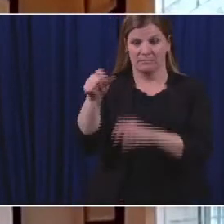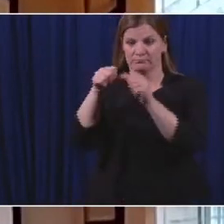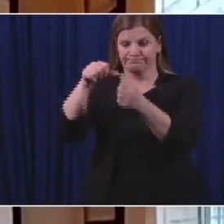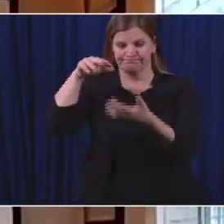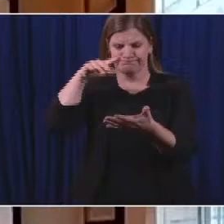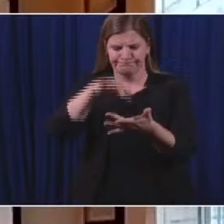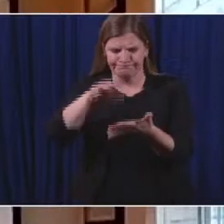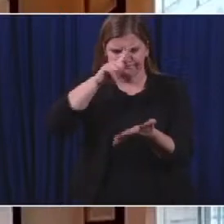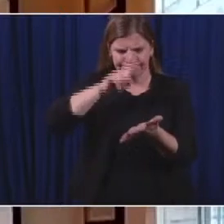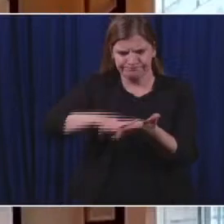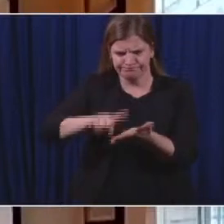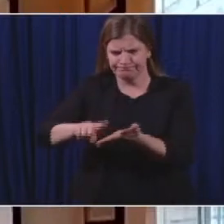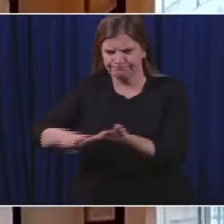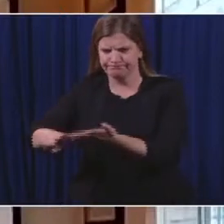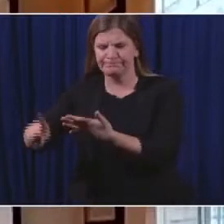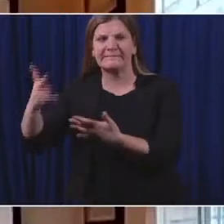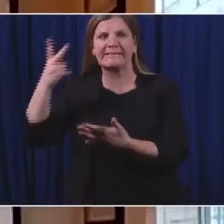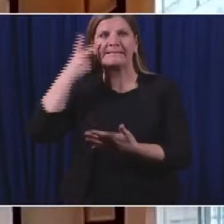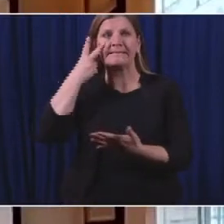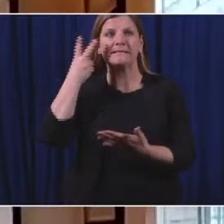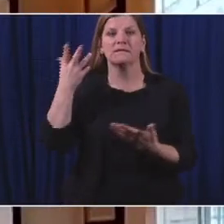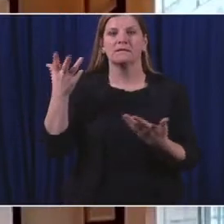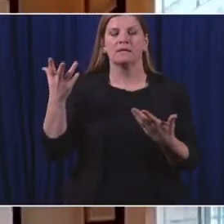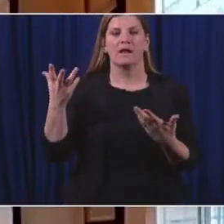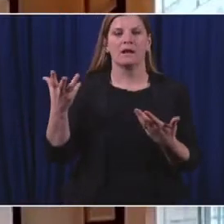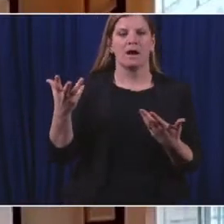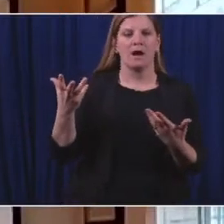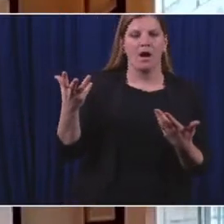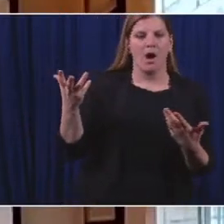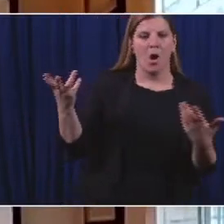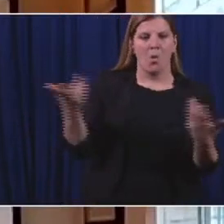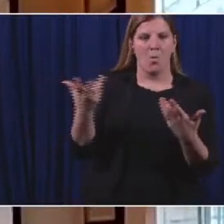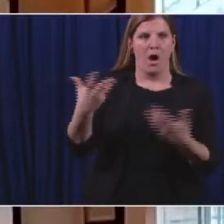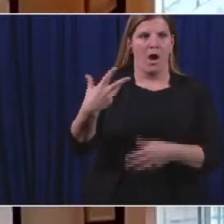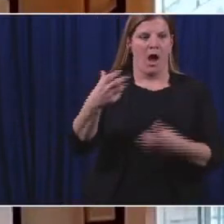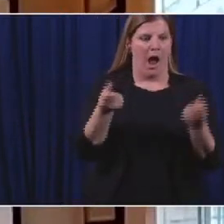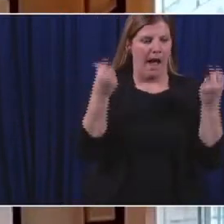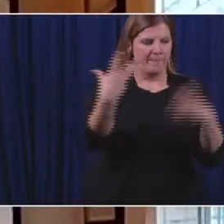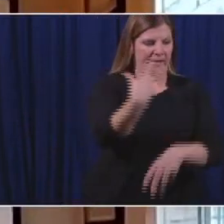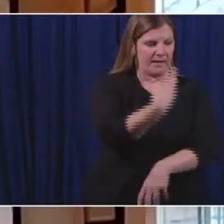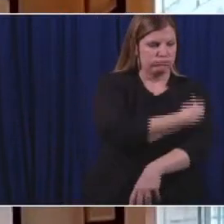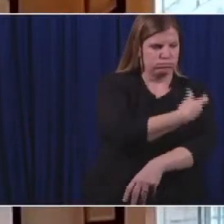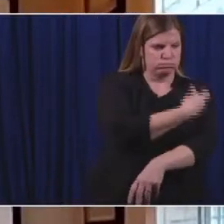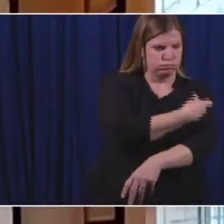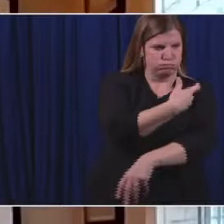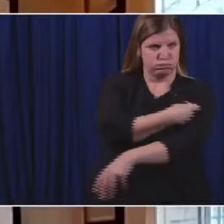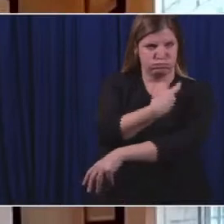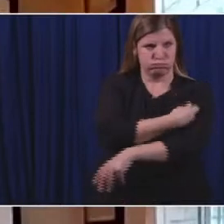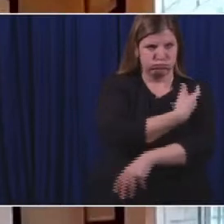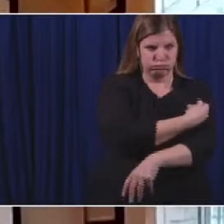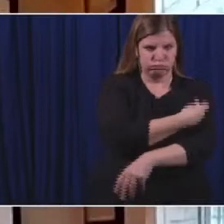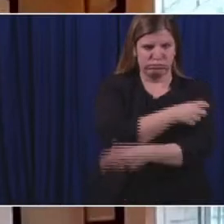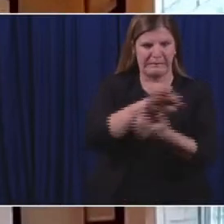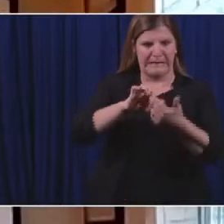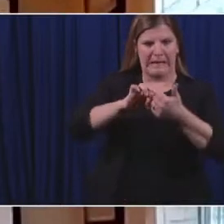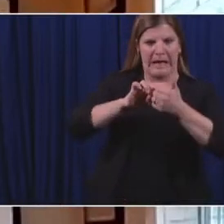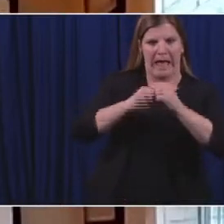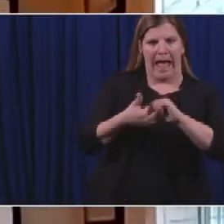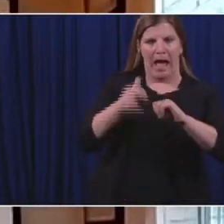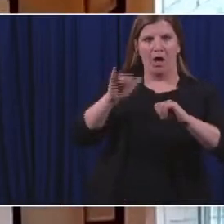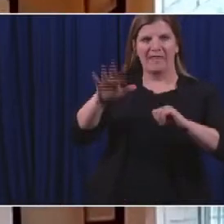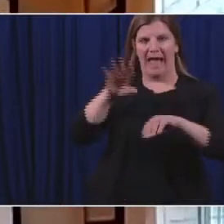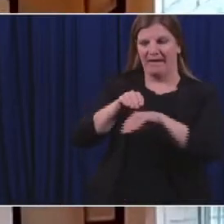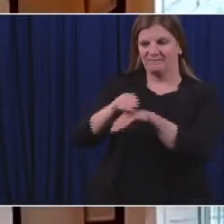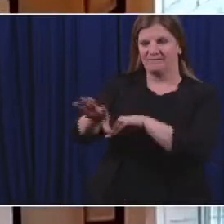uptake is and what the impact of that uptake appears to be on the trend for this